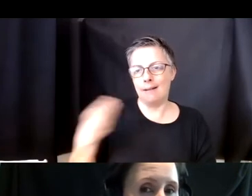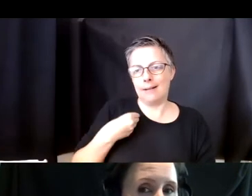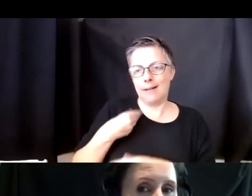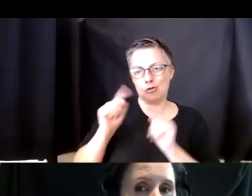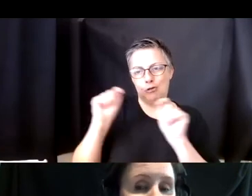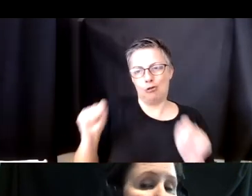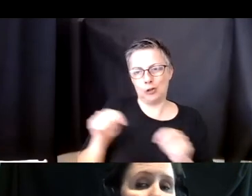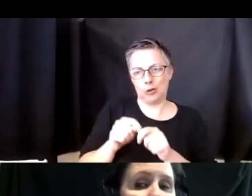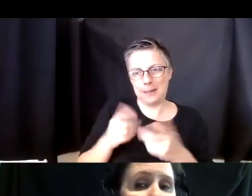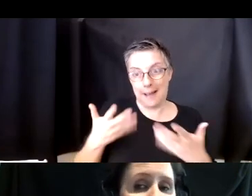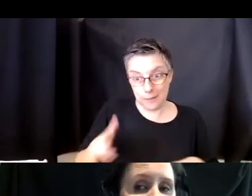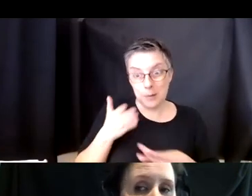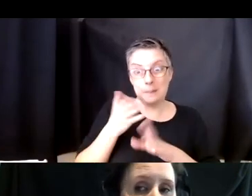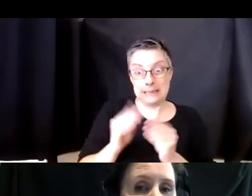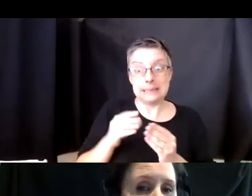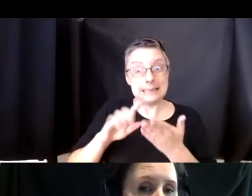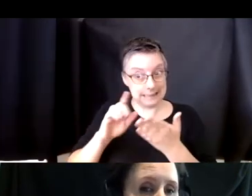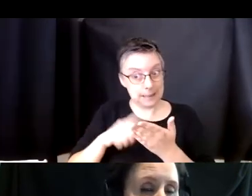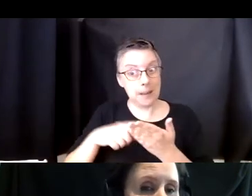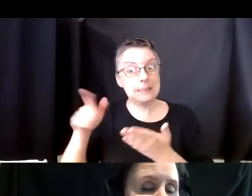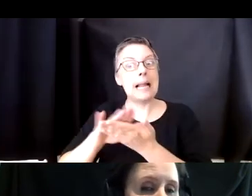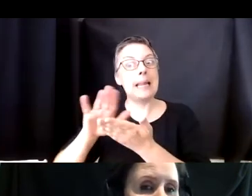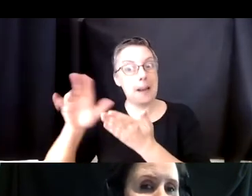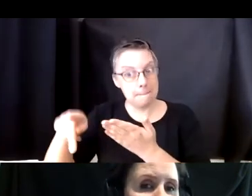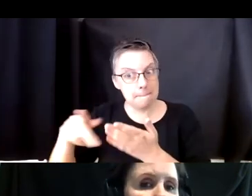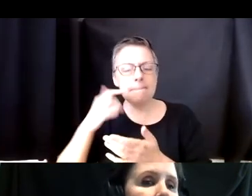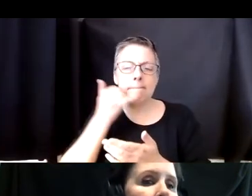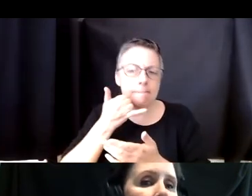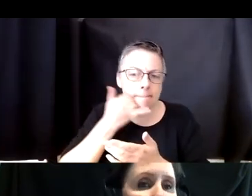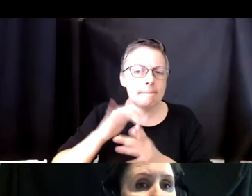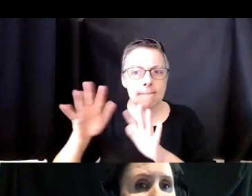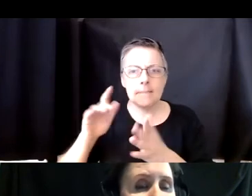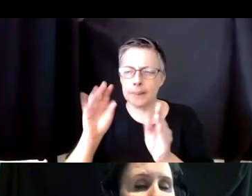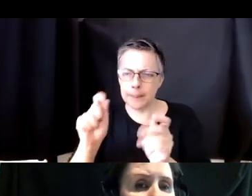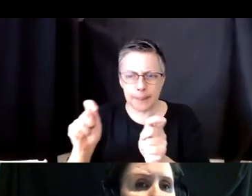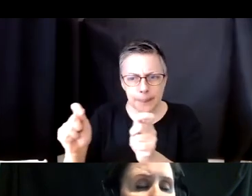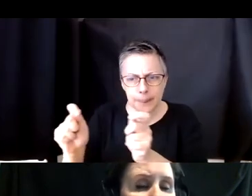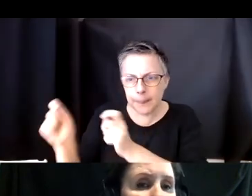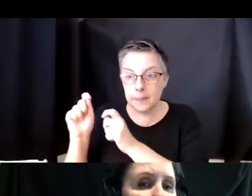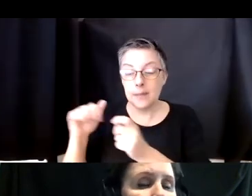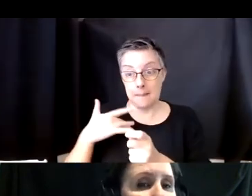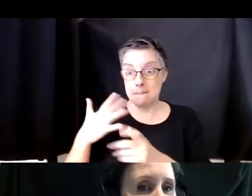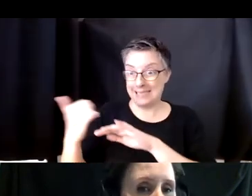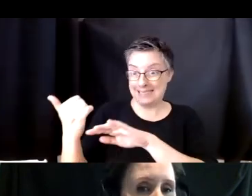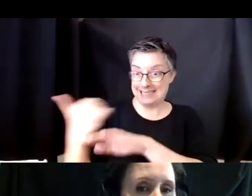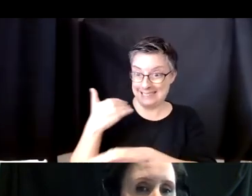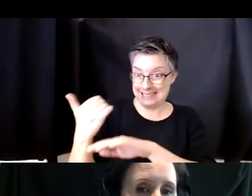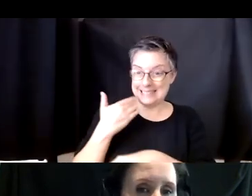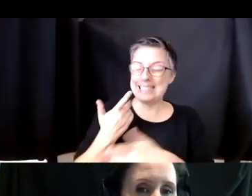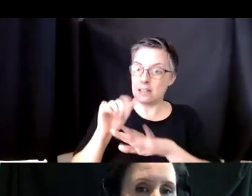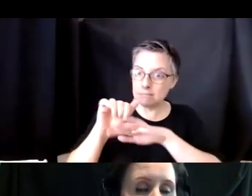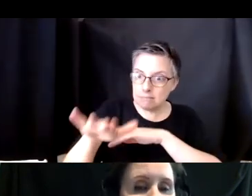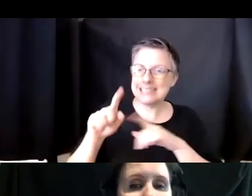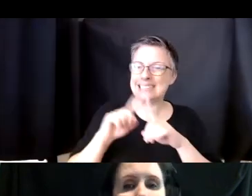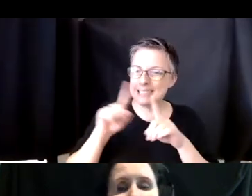after the meeting. Sometimes they even clean it up before they send you the final files, and they usually send you several different versions of the